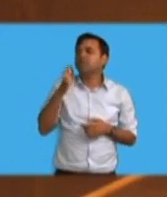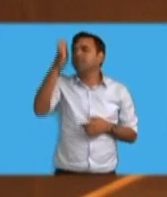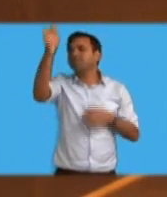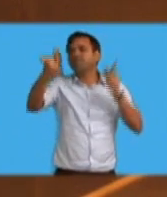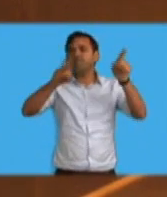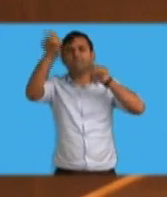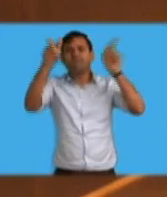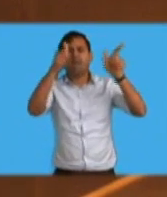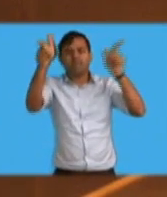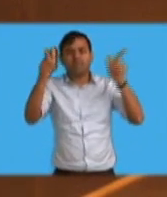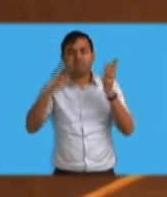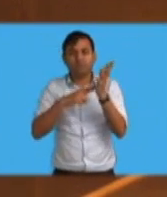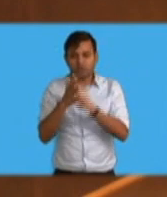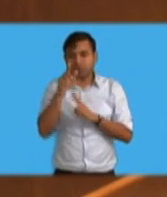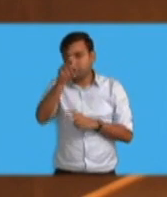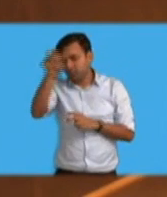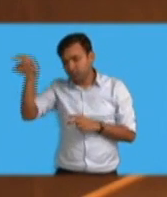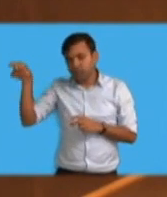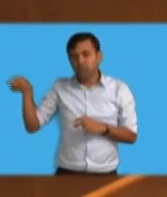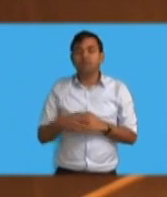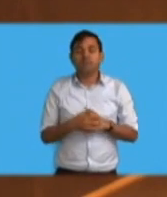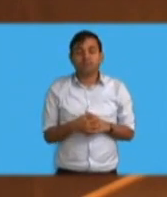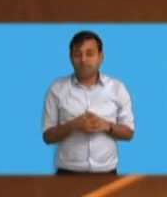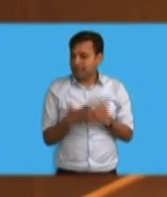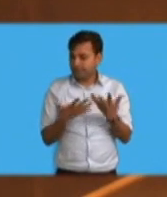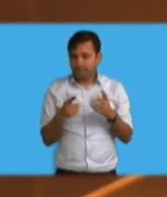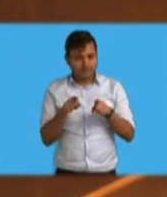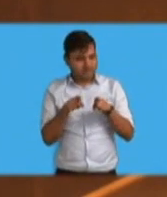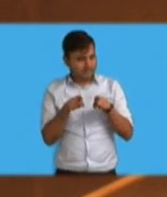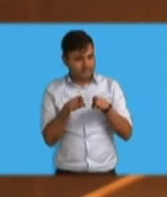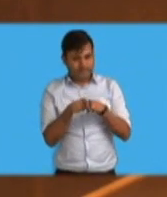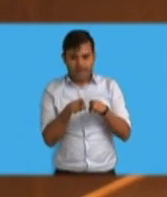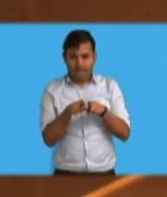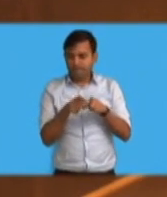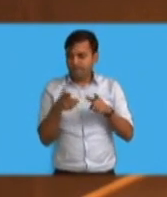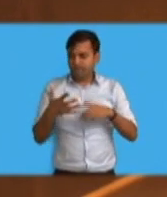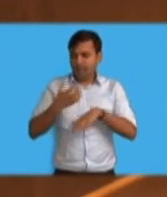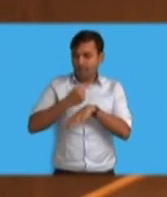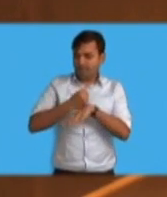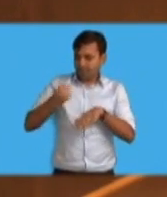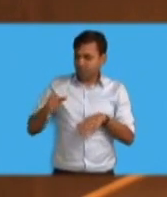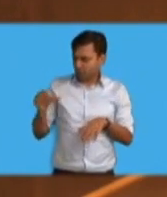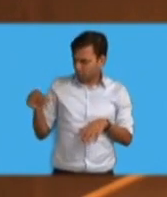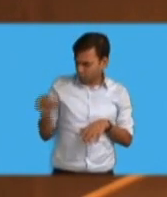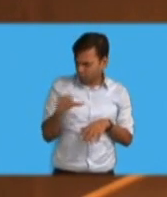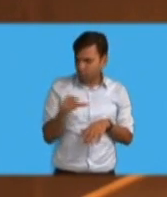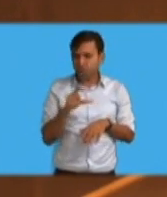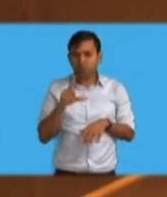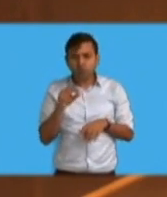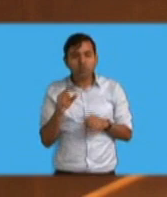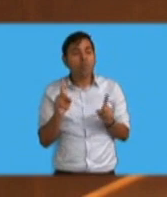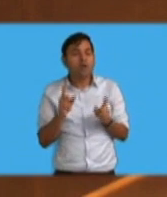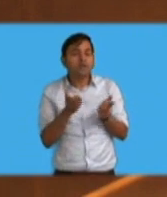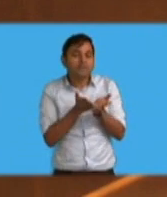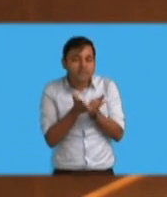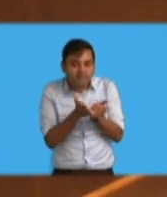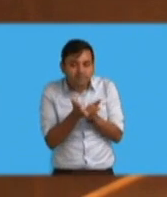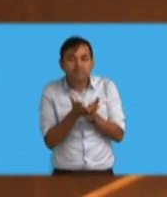operator and protect the lease for the Ngolingoli owners. That is a duty of care. Opposition leader Rote Mumukepa says